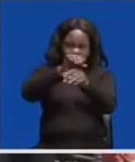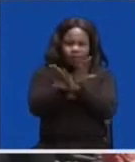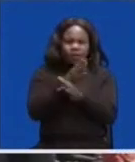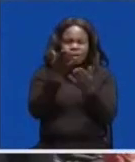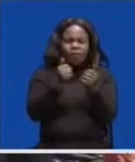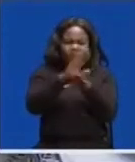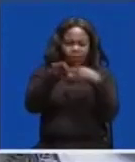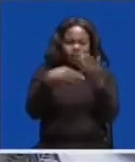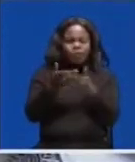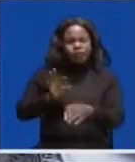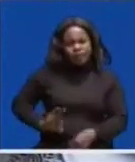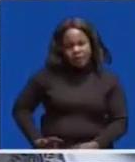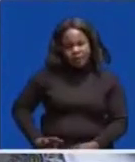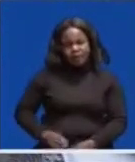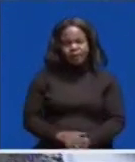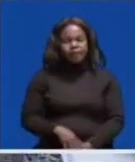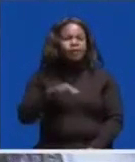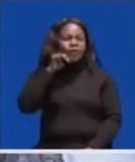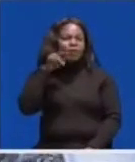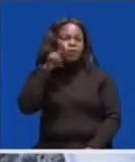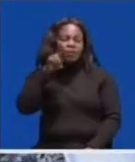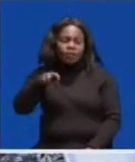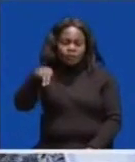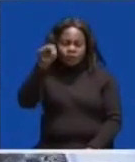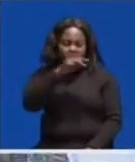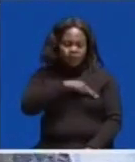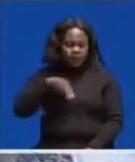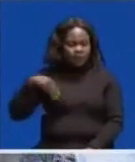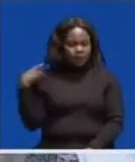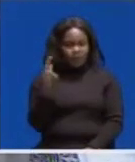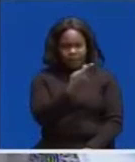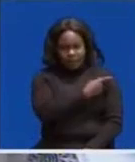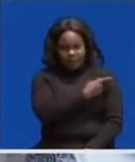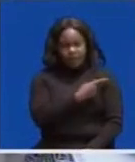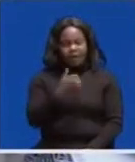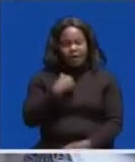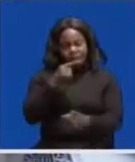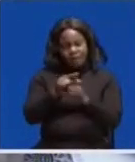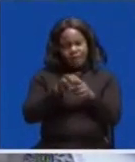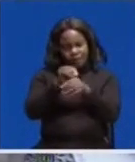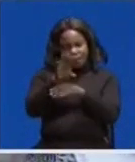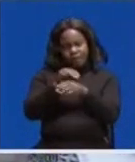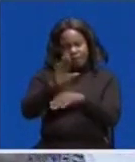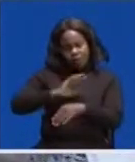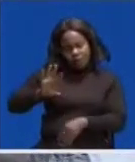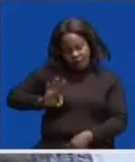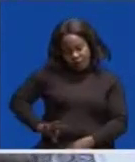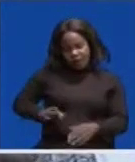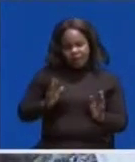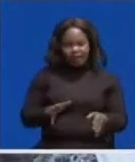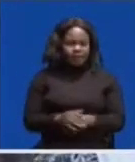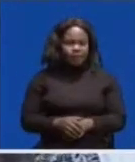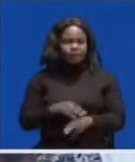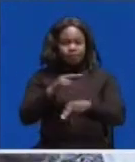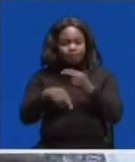to benefit. And Mukushi North Member of Parliament Doreen Mwape had words of advice for the beneficiaries. So ukufuma